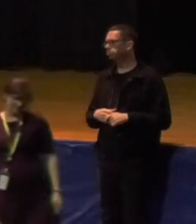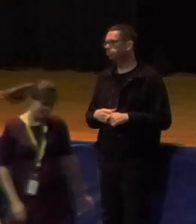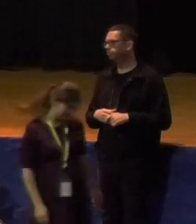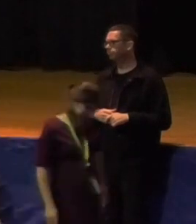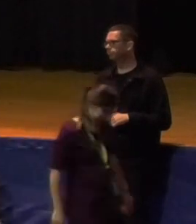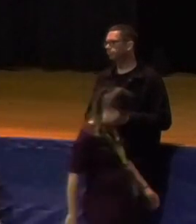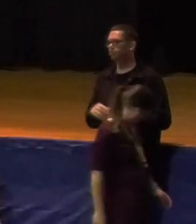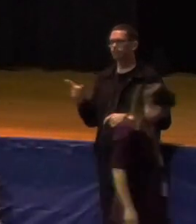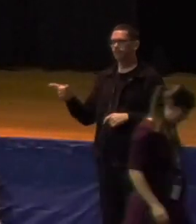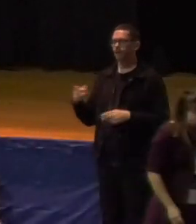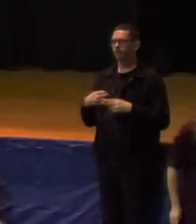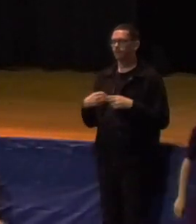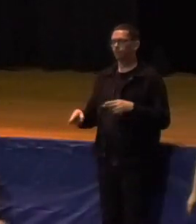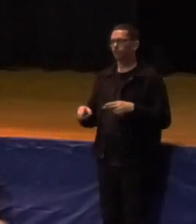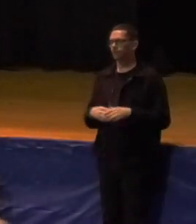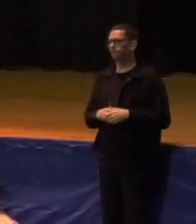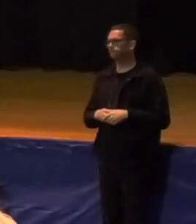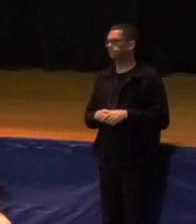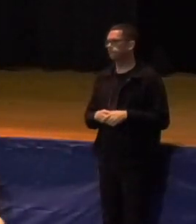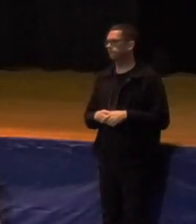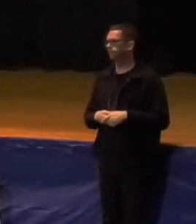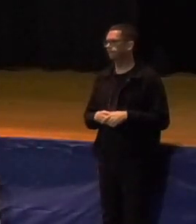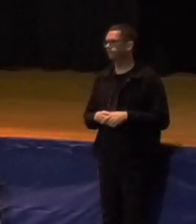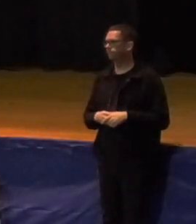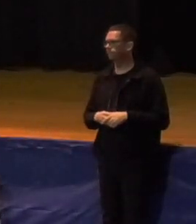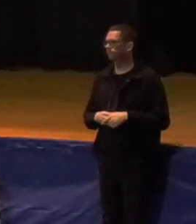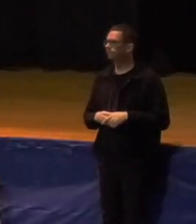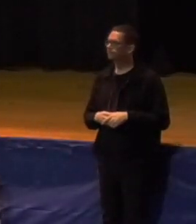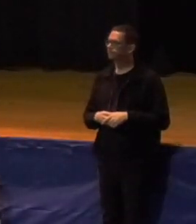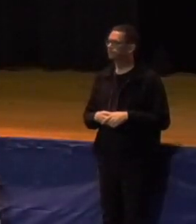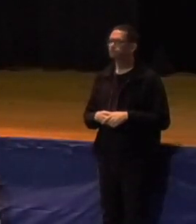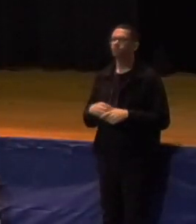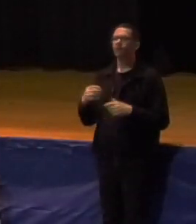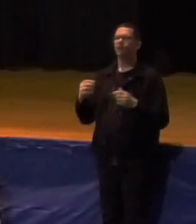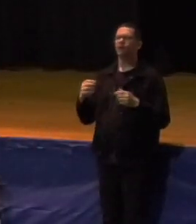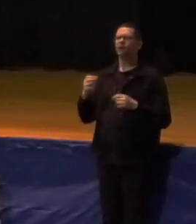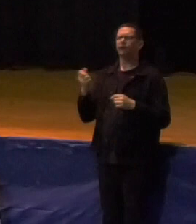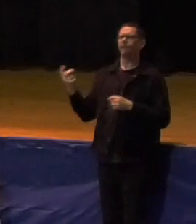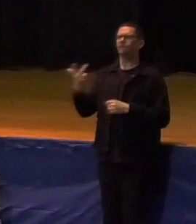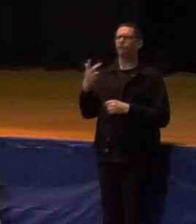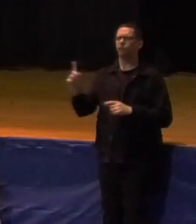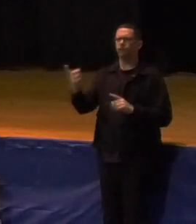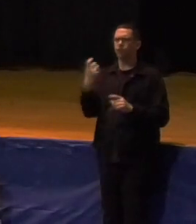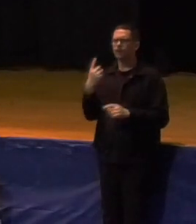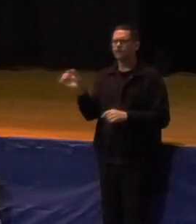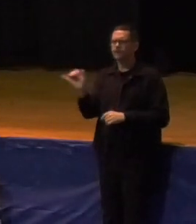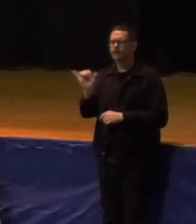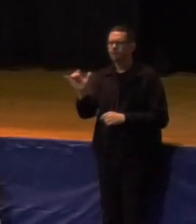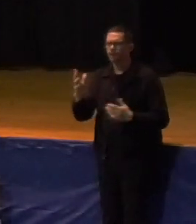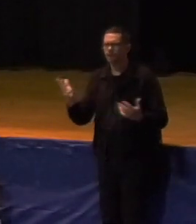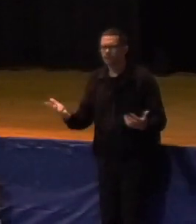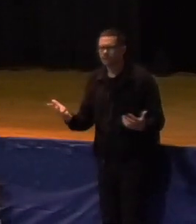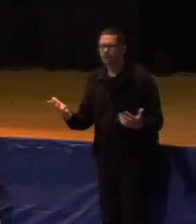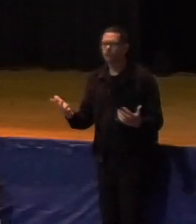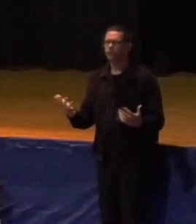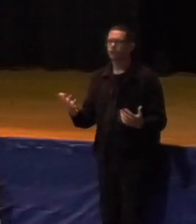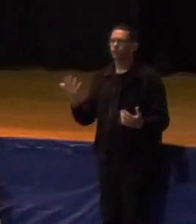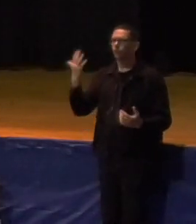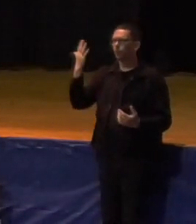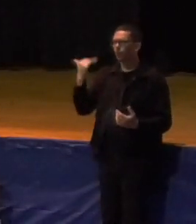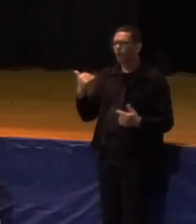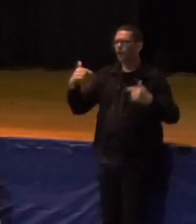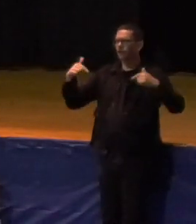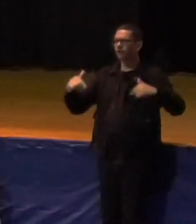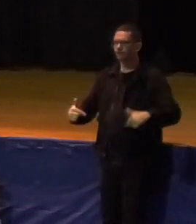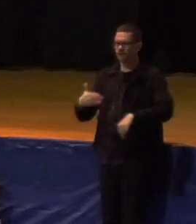So I'm going to be brief and just simply say 30 seconds. Several of you have asked the same question I asked them. Like, why did this get